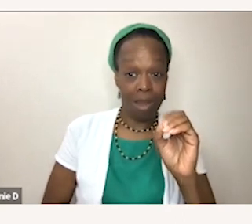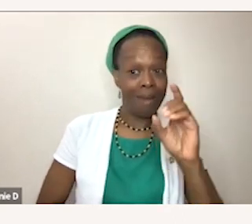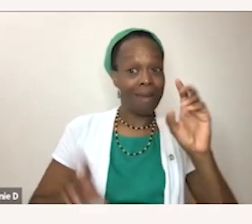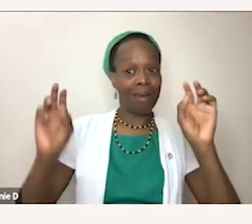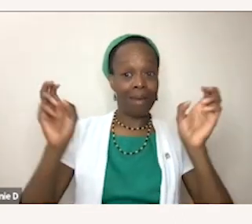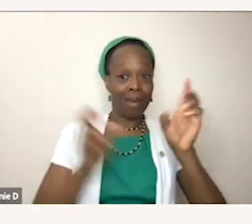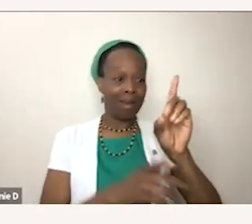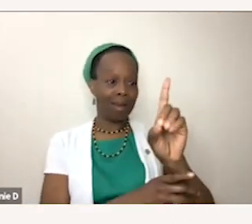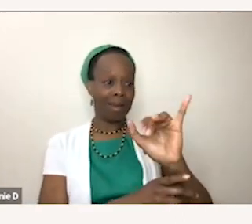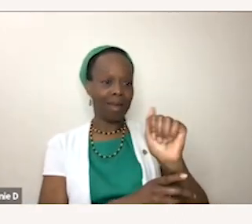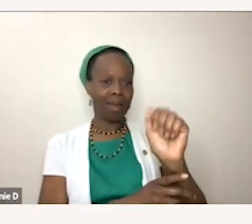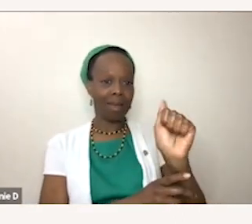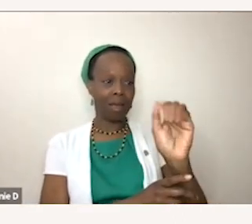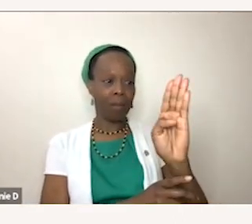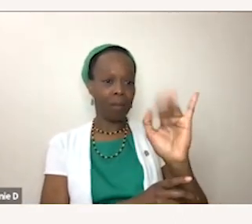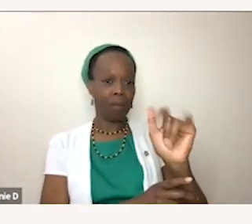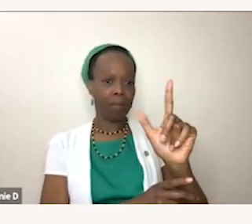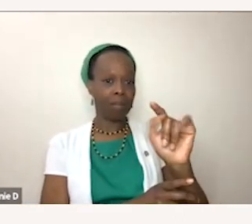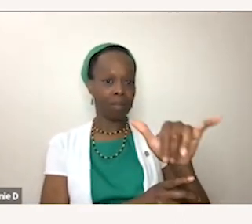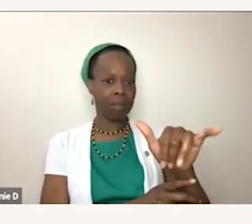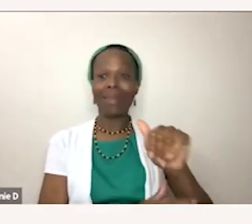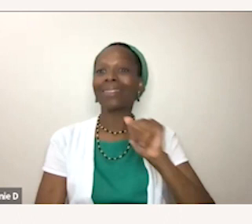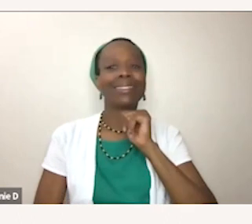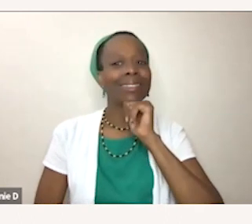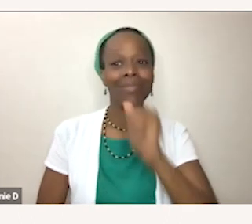disability is not a bad word,